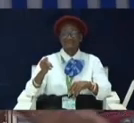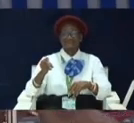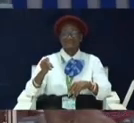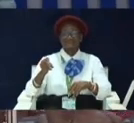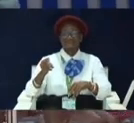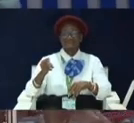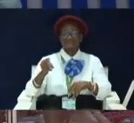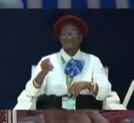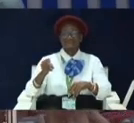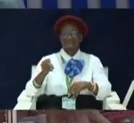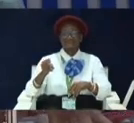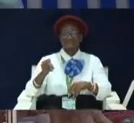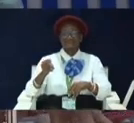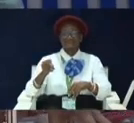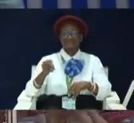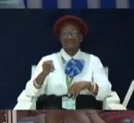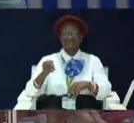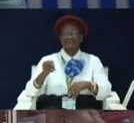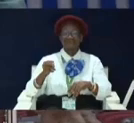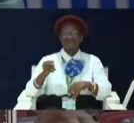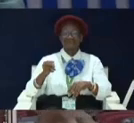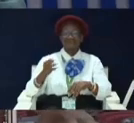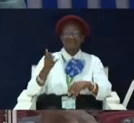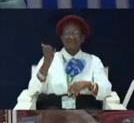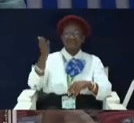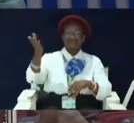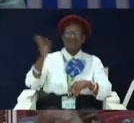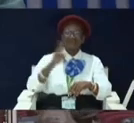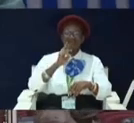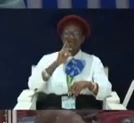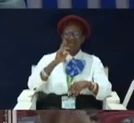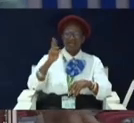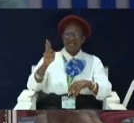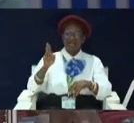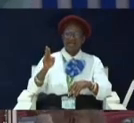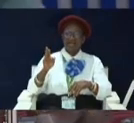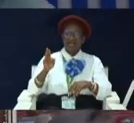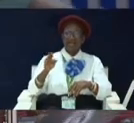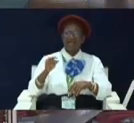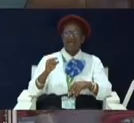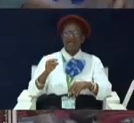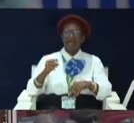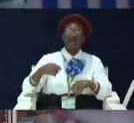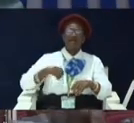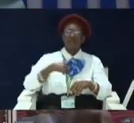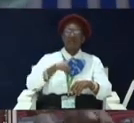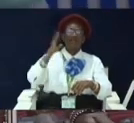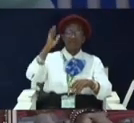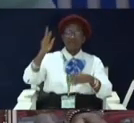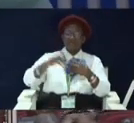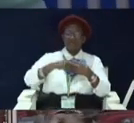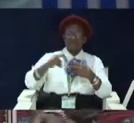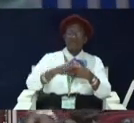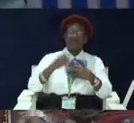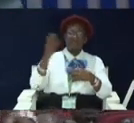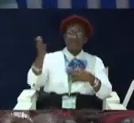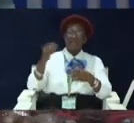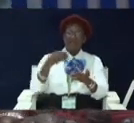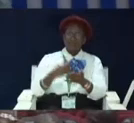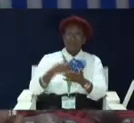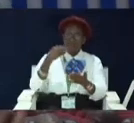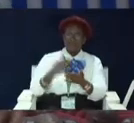Unfortunately may have their funds their money refunded. A ó dá owó tẹ ti san lẹ̀ padà fún yín